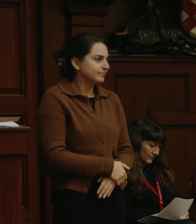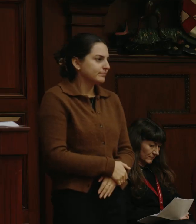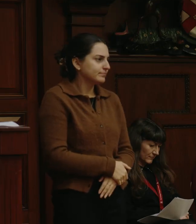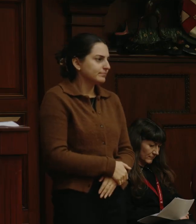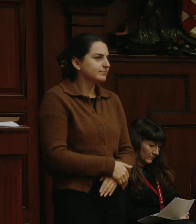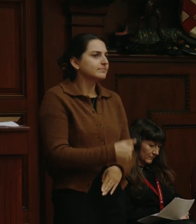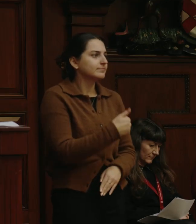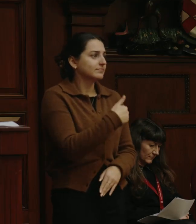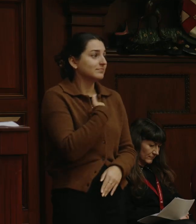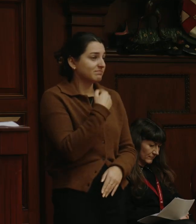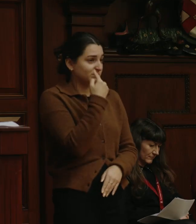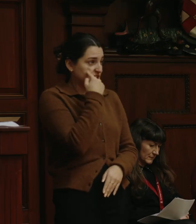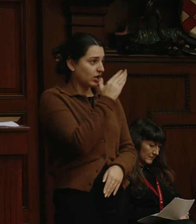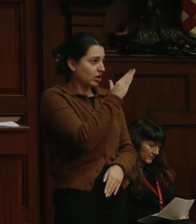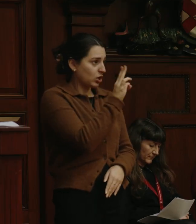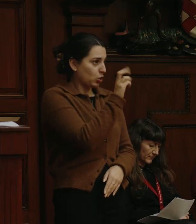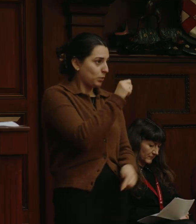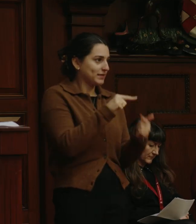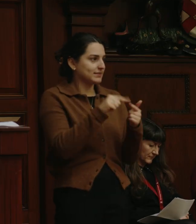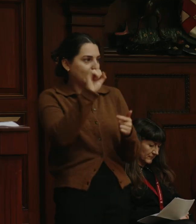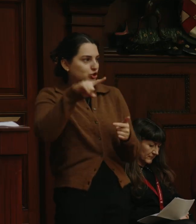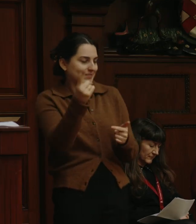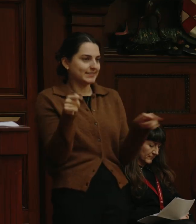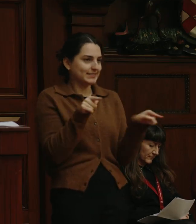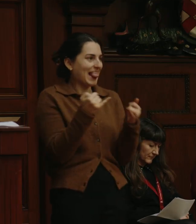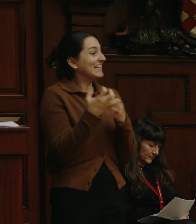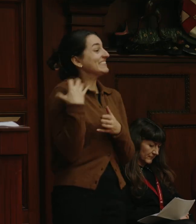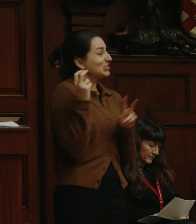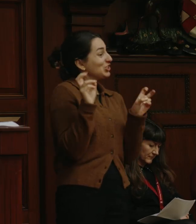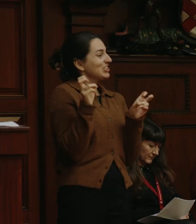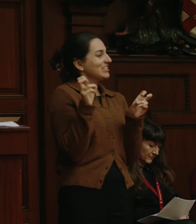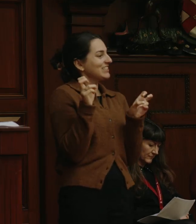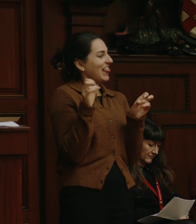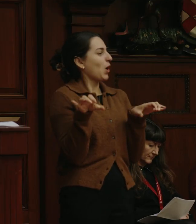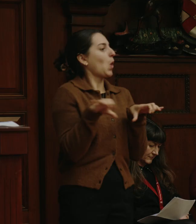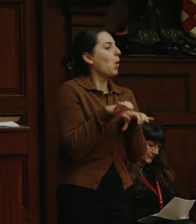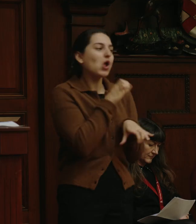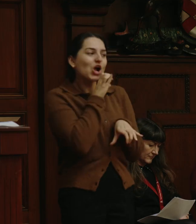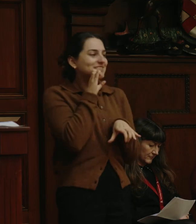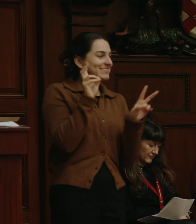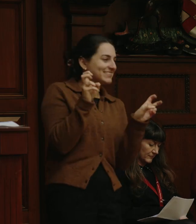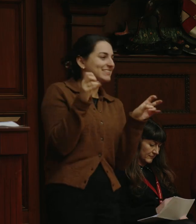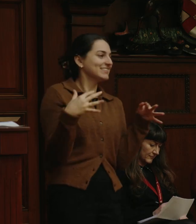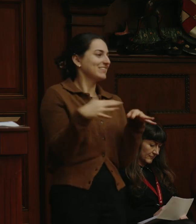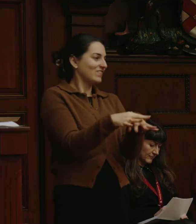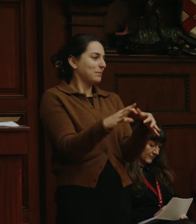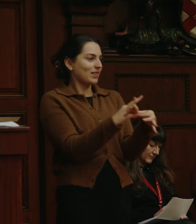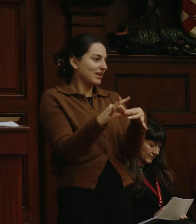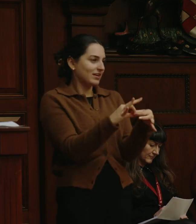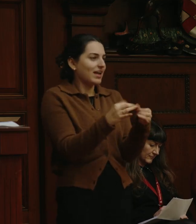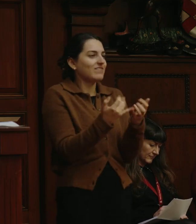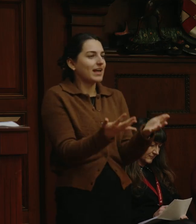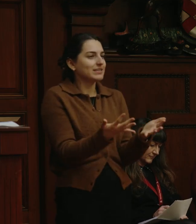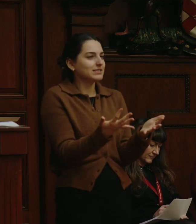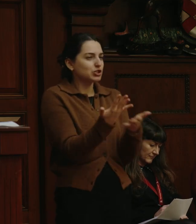so I see lupus and Sjögren's as sisters or very close cousins. There are